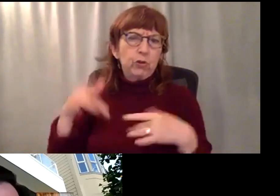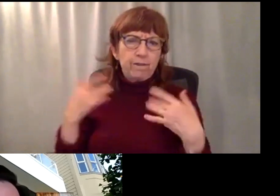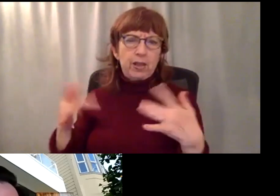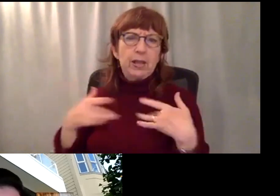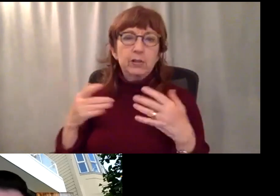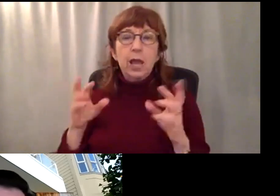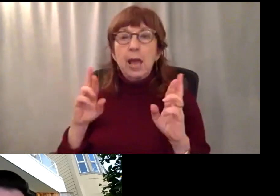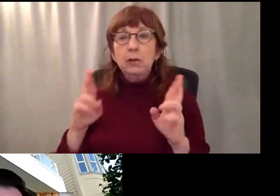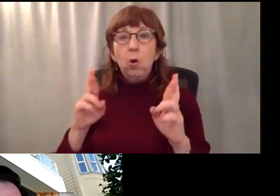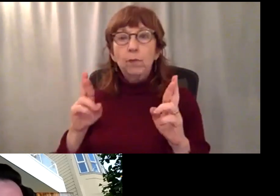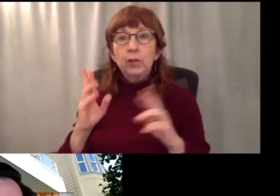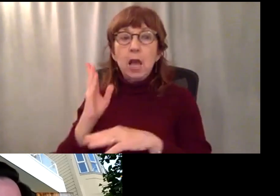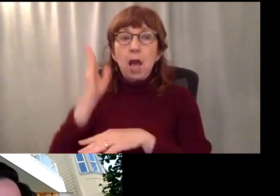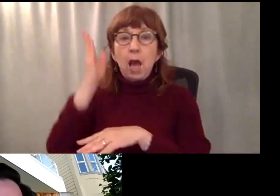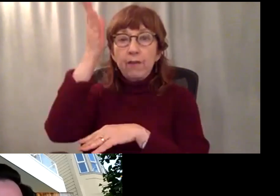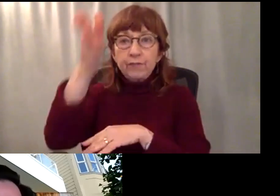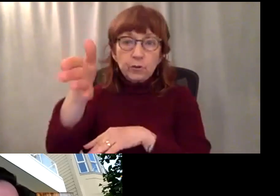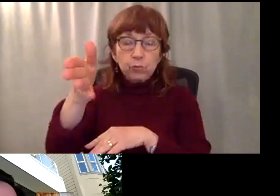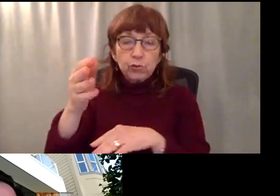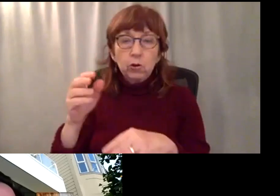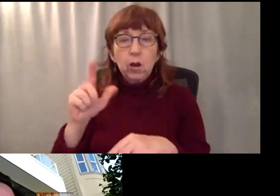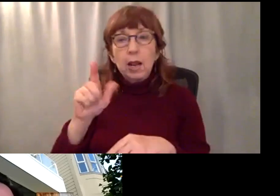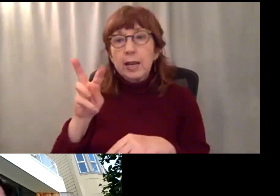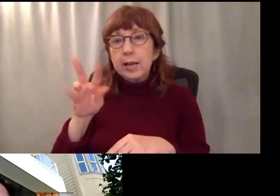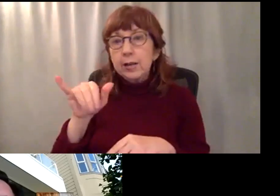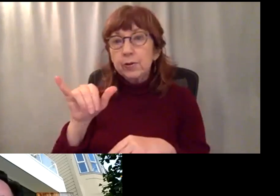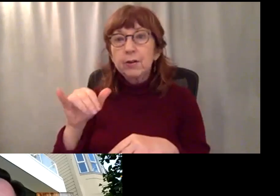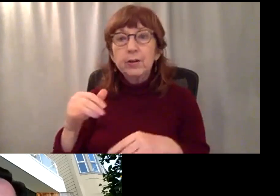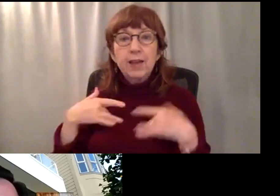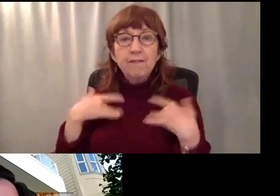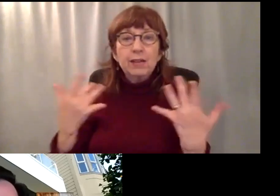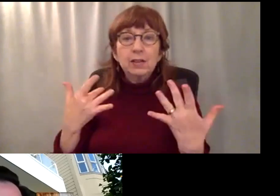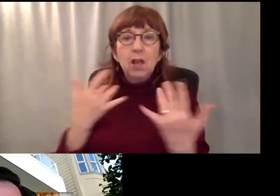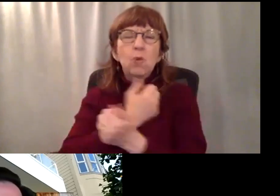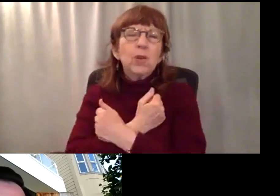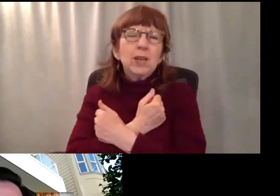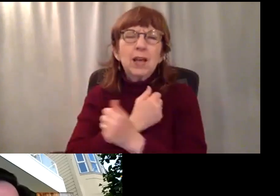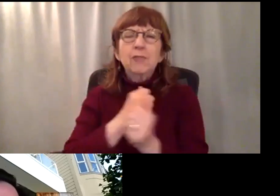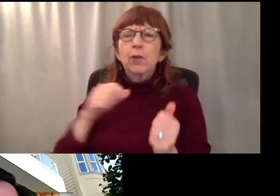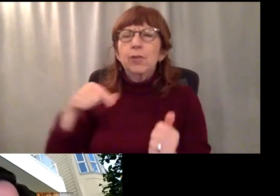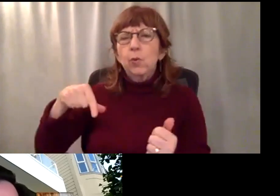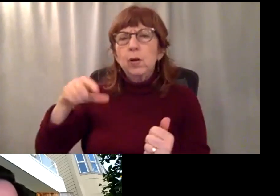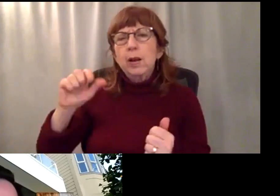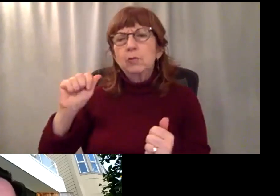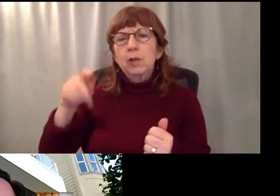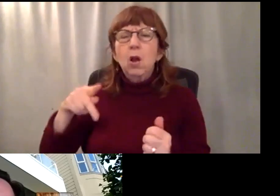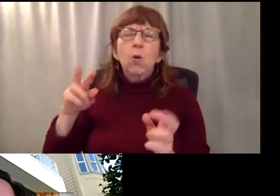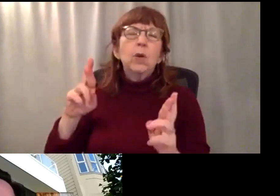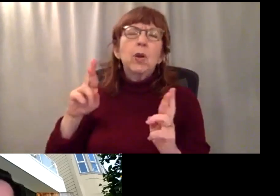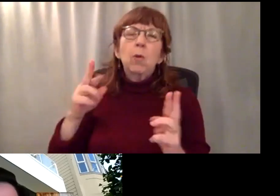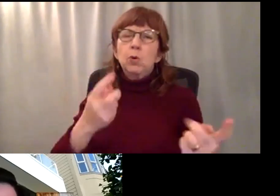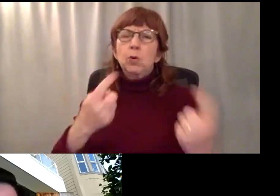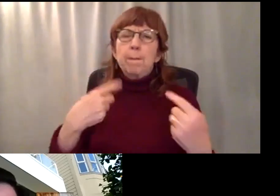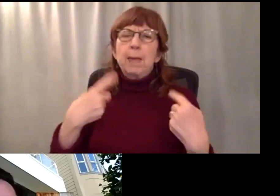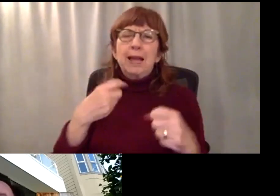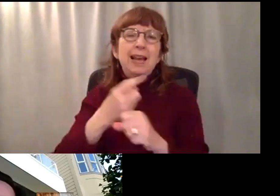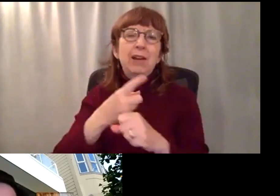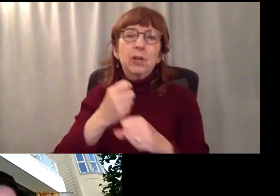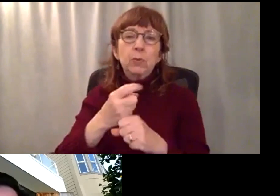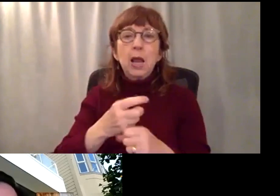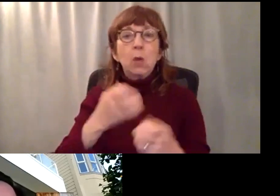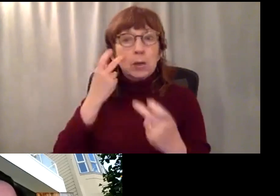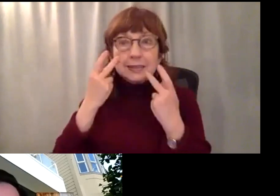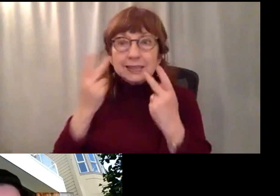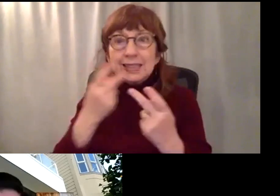future literary event with Queer Ancestors Project. We love working with them, so we hope they come back every year. We hope to see you at